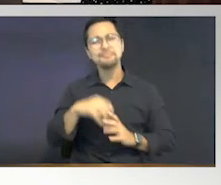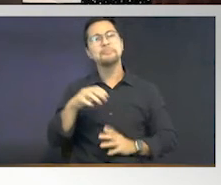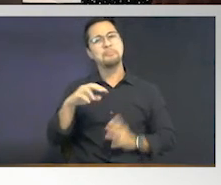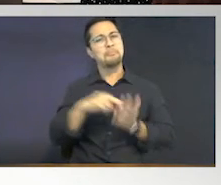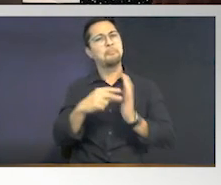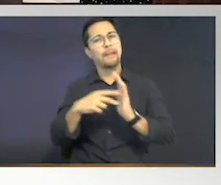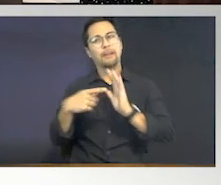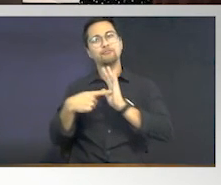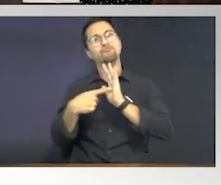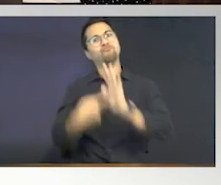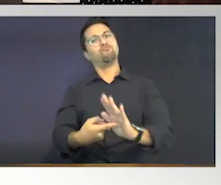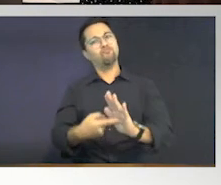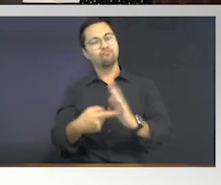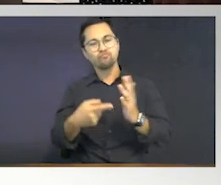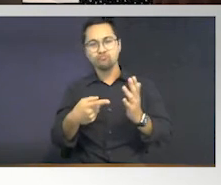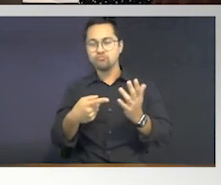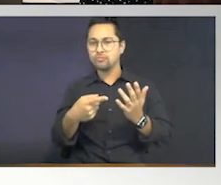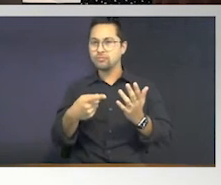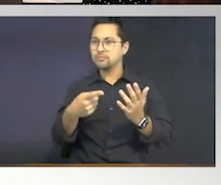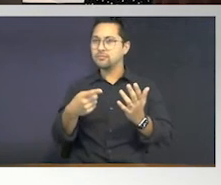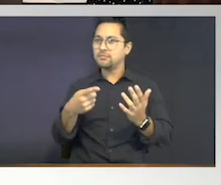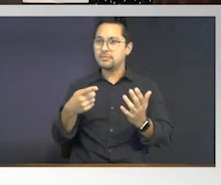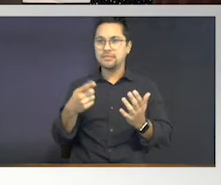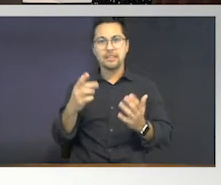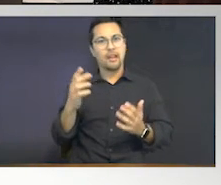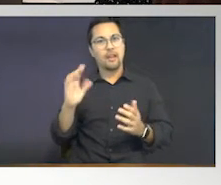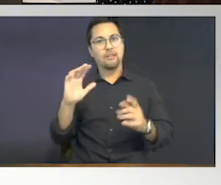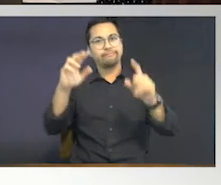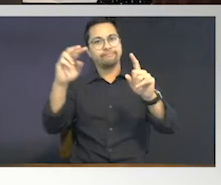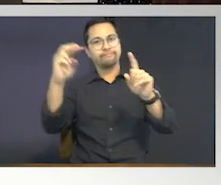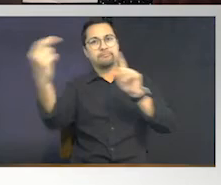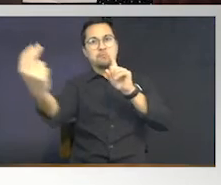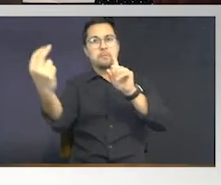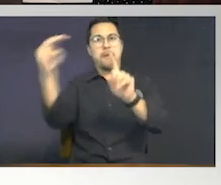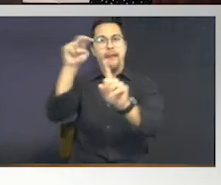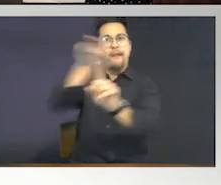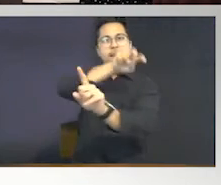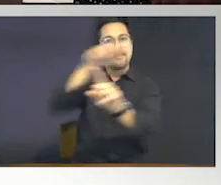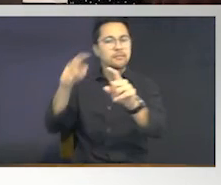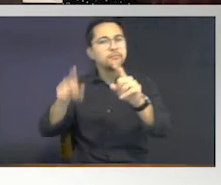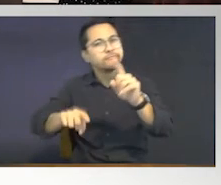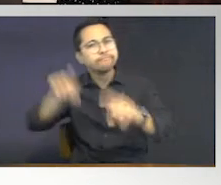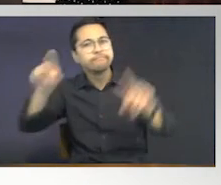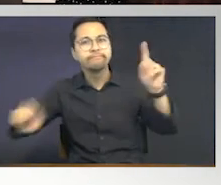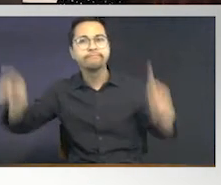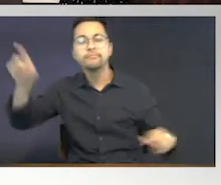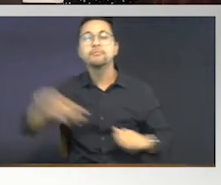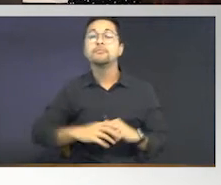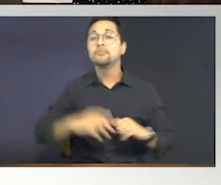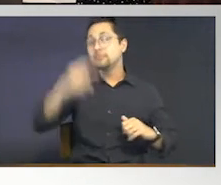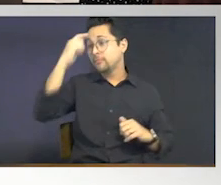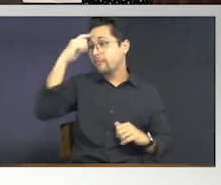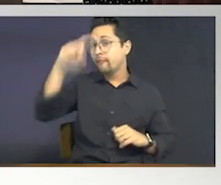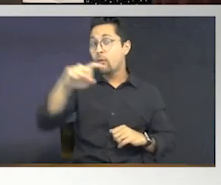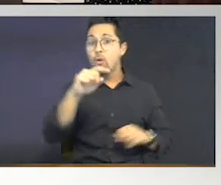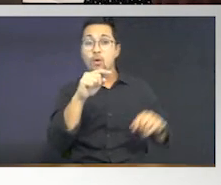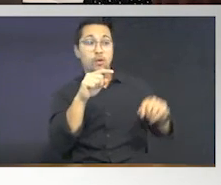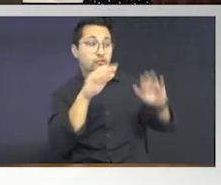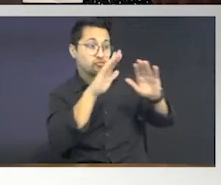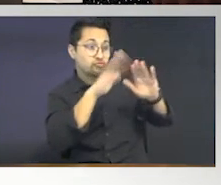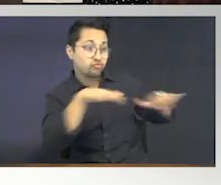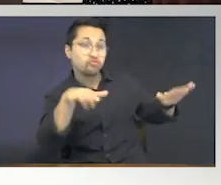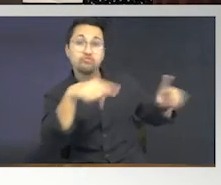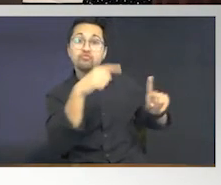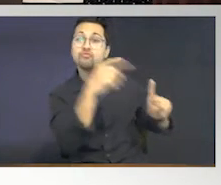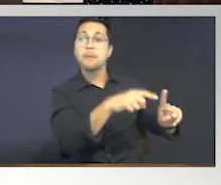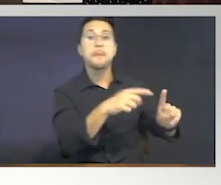signifies that, you know, the differences that we all have. So, and when it comes to children, you know, that